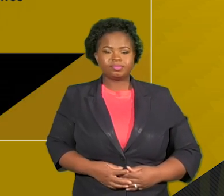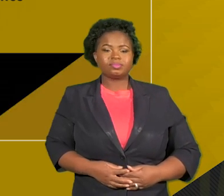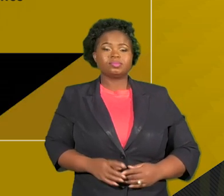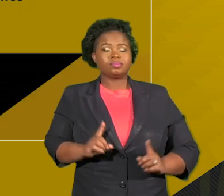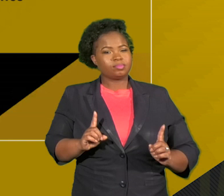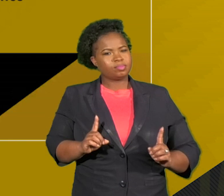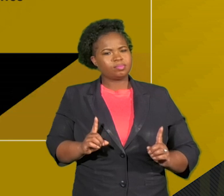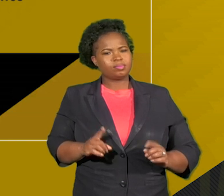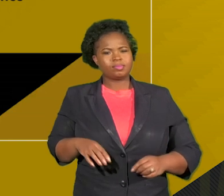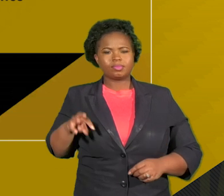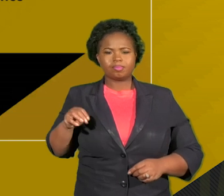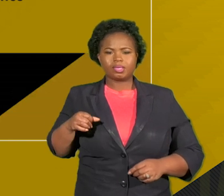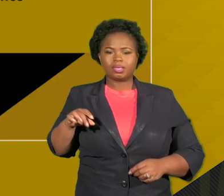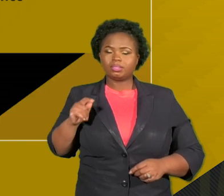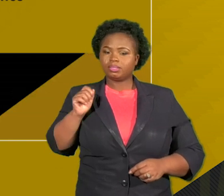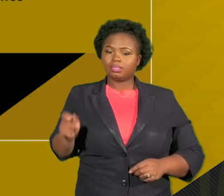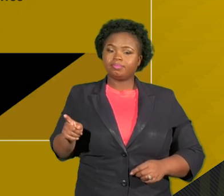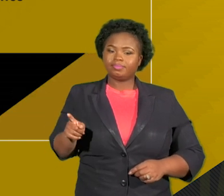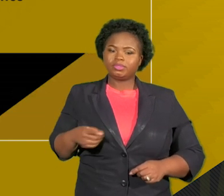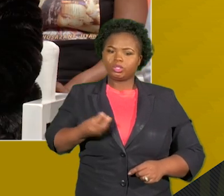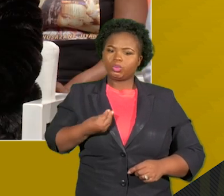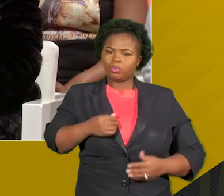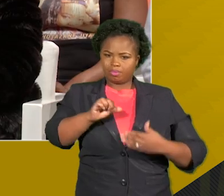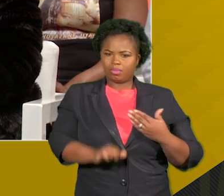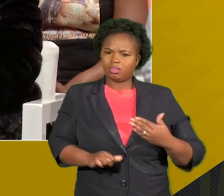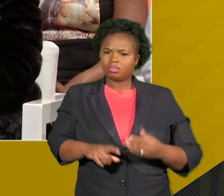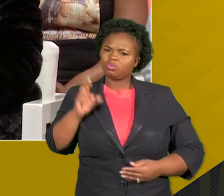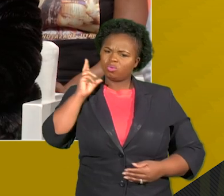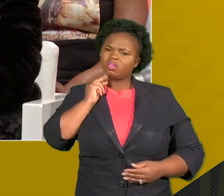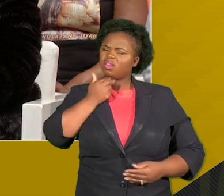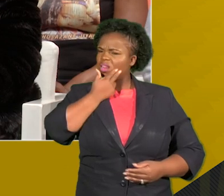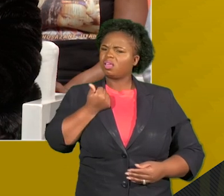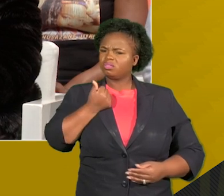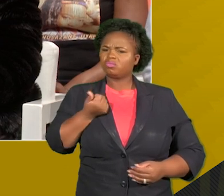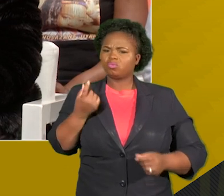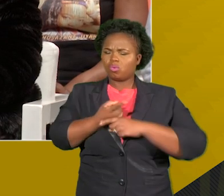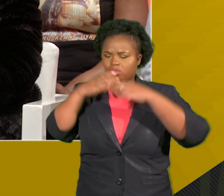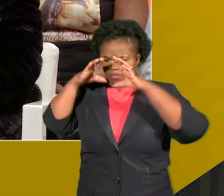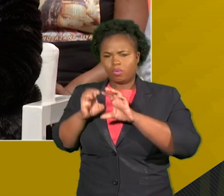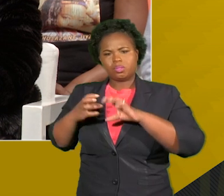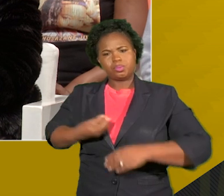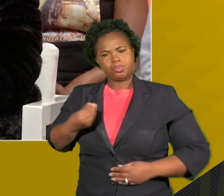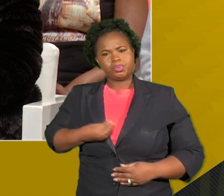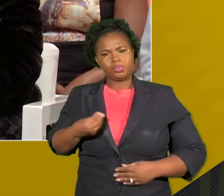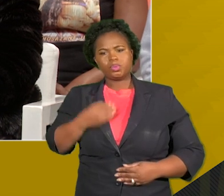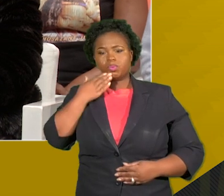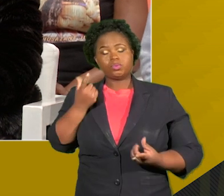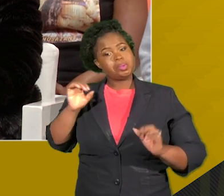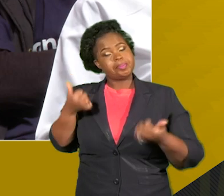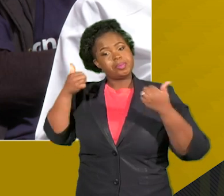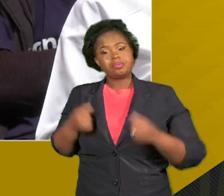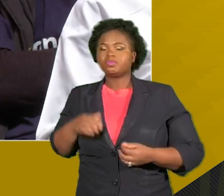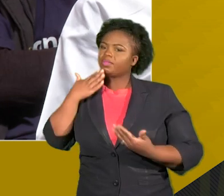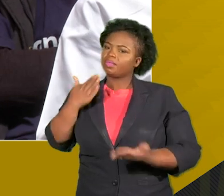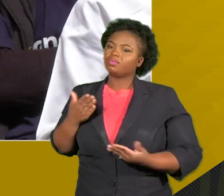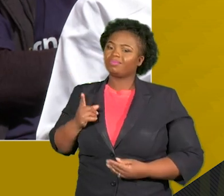NGO for makhetha libona it being youth month it's nice to shine the light on people like that are young and doing absolutely amazing things. So ra